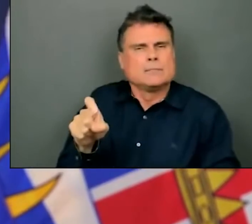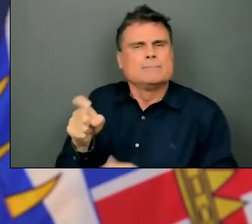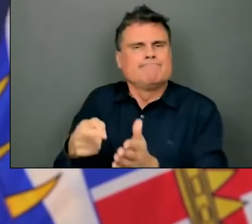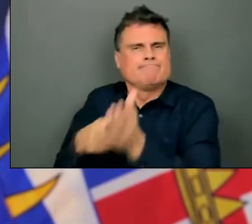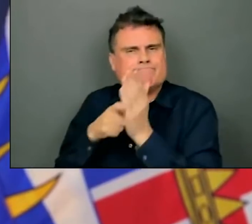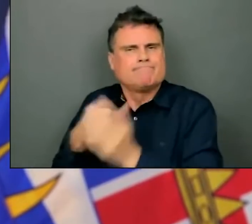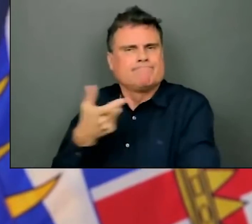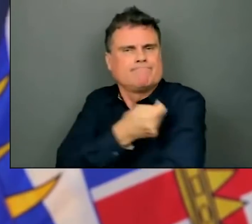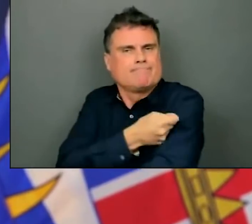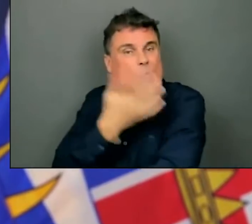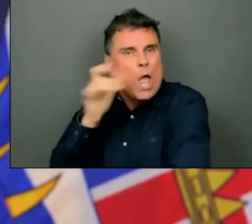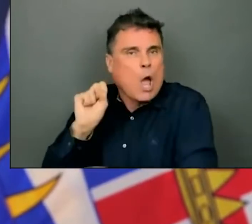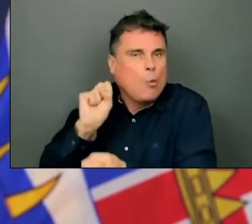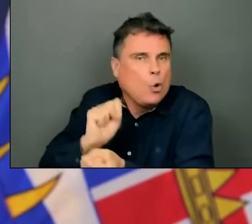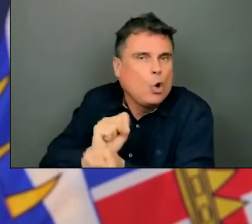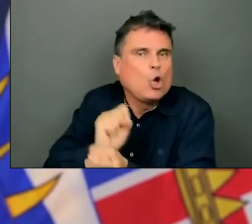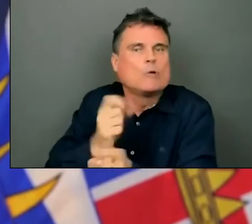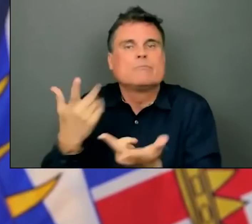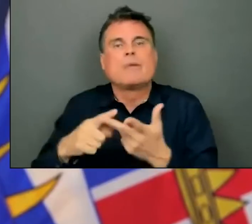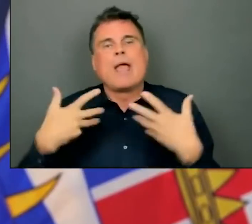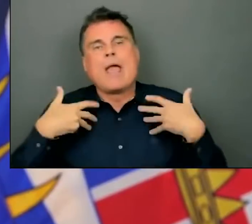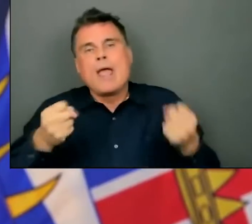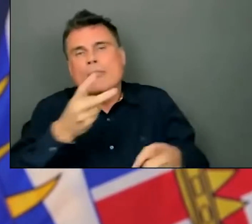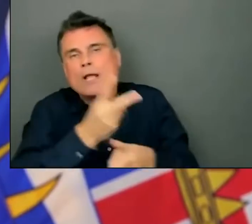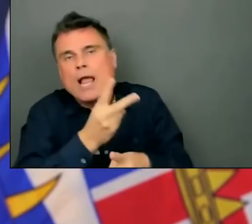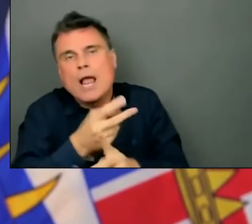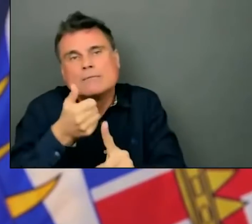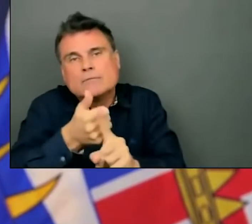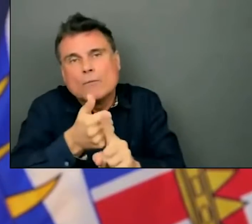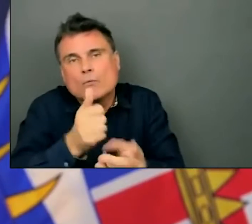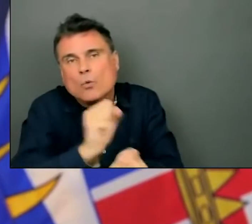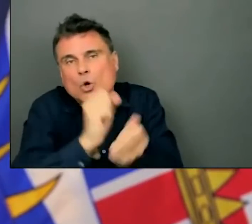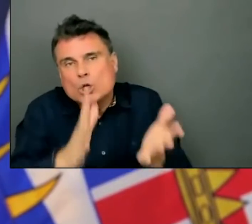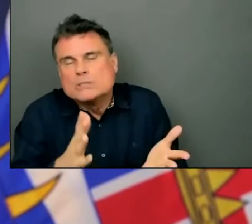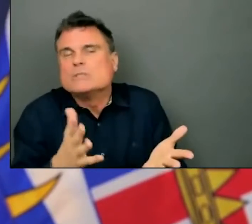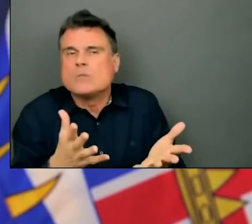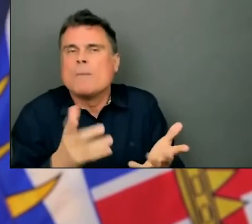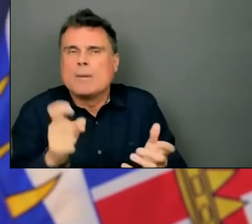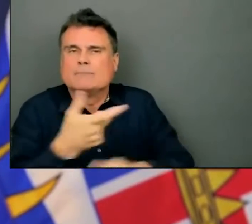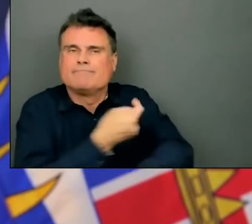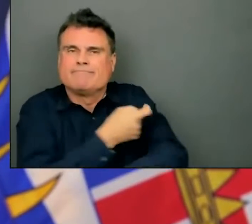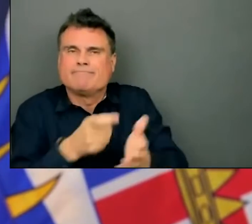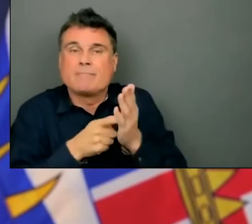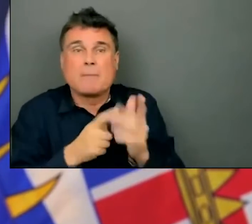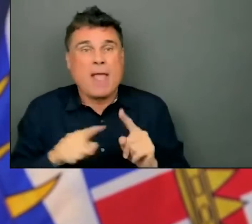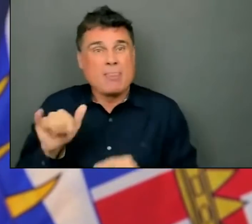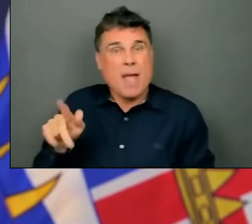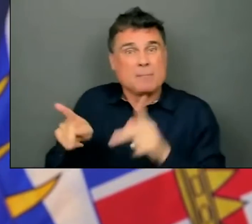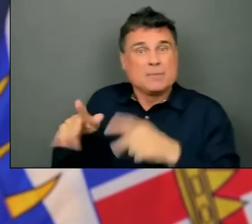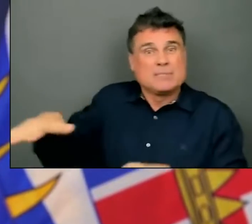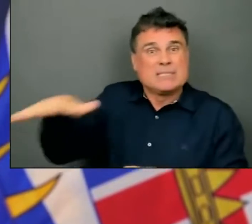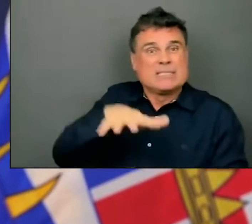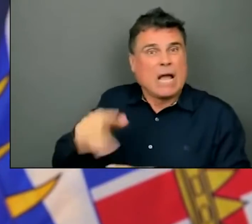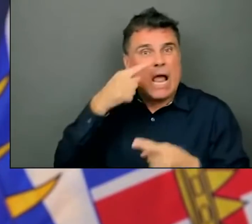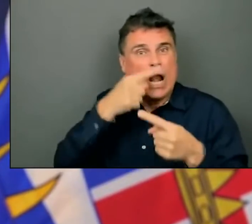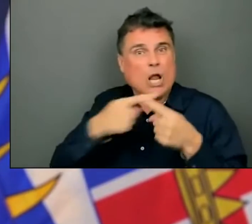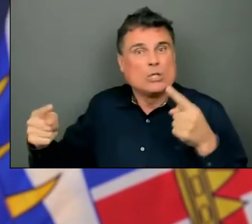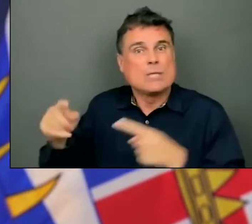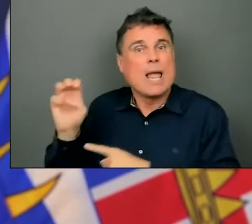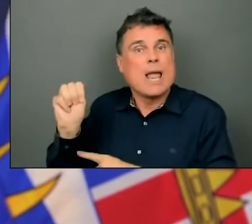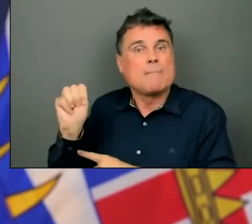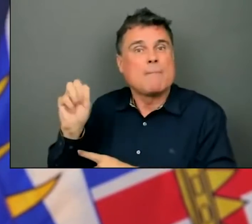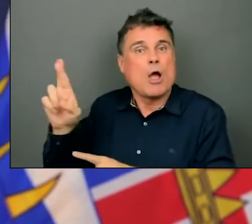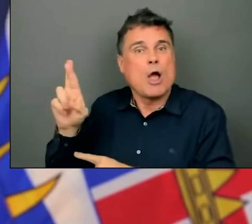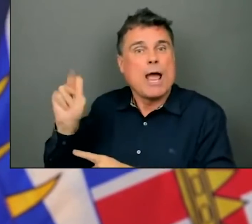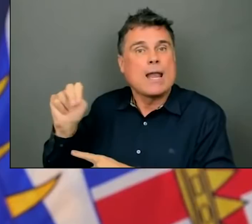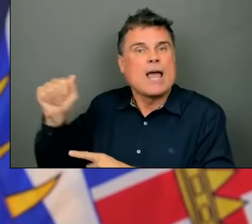healthcare workers, for example, for people who have had a reaction to an mRNA vaccine. This is a perfectly